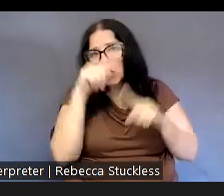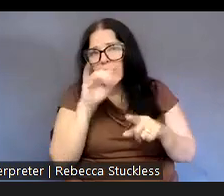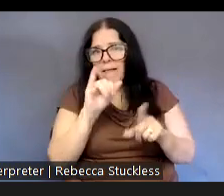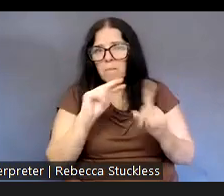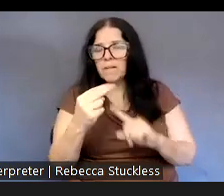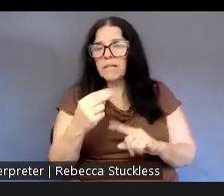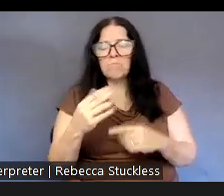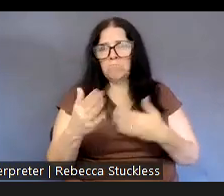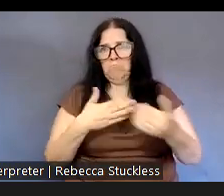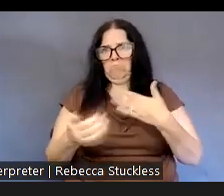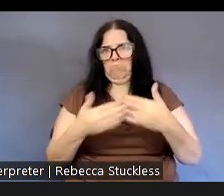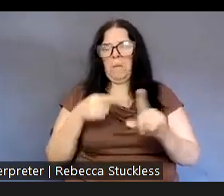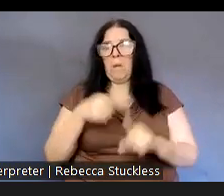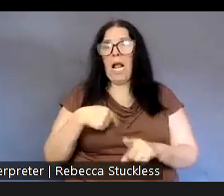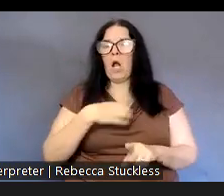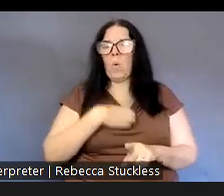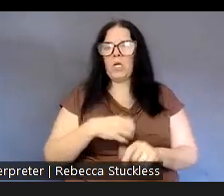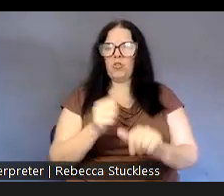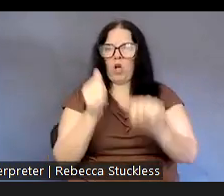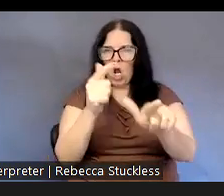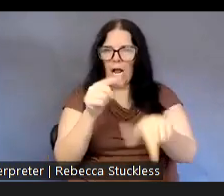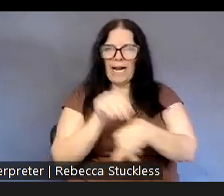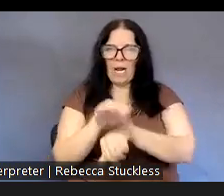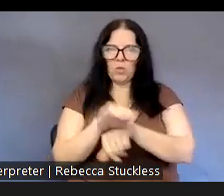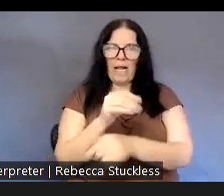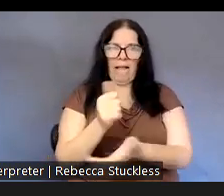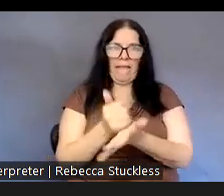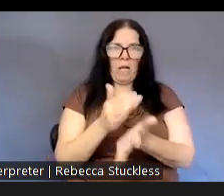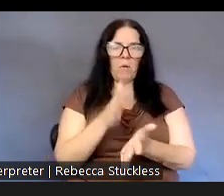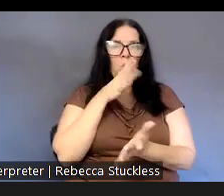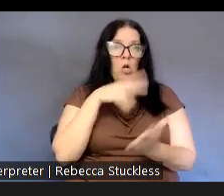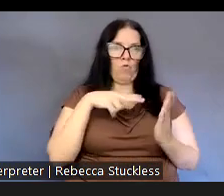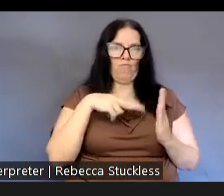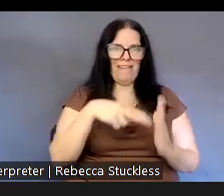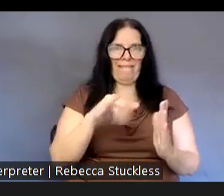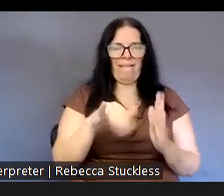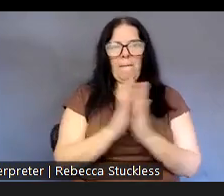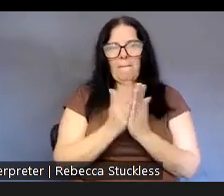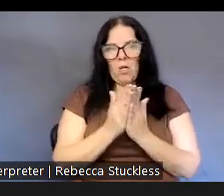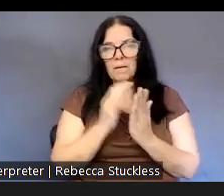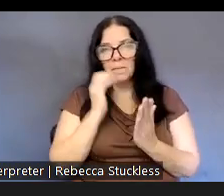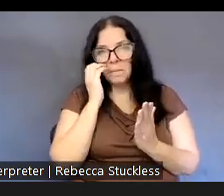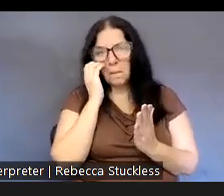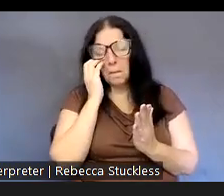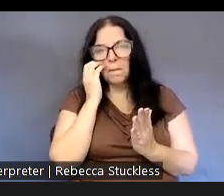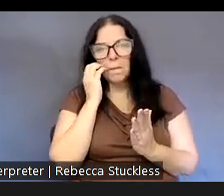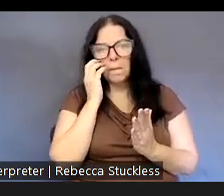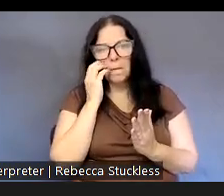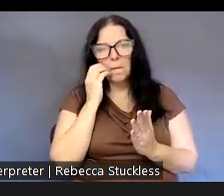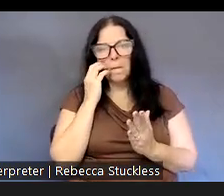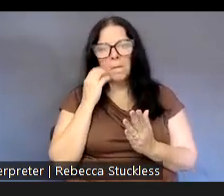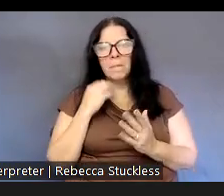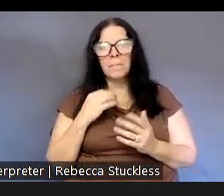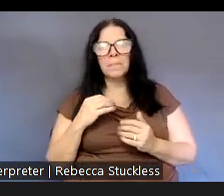every counselor and therapist would read, and that